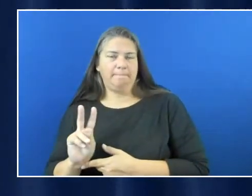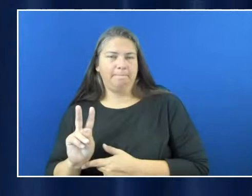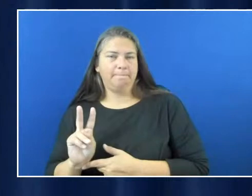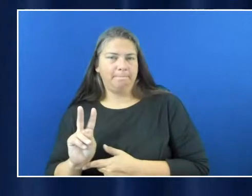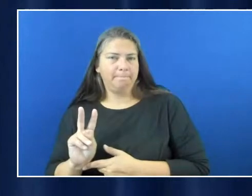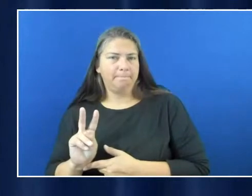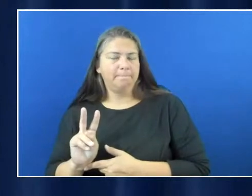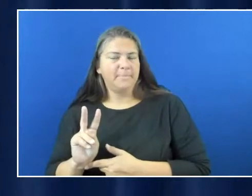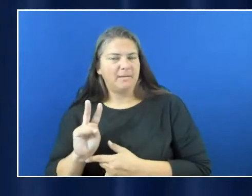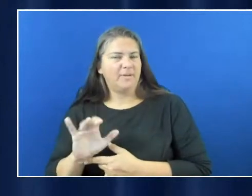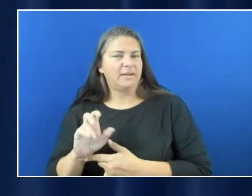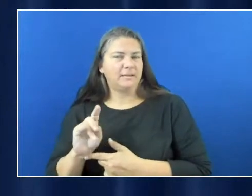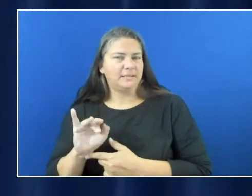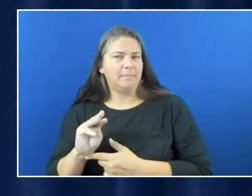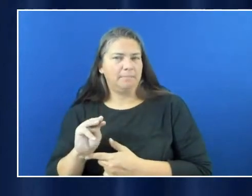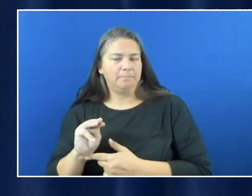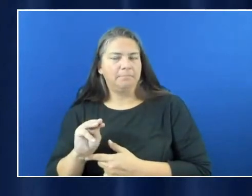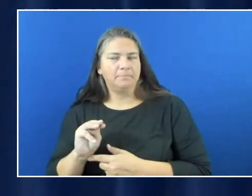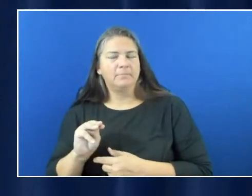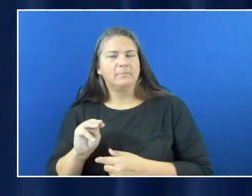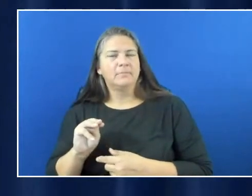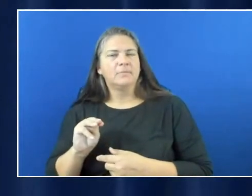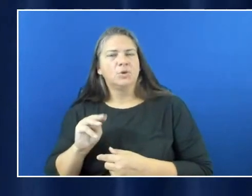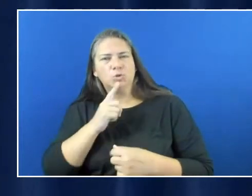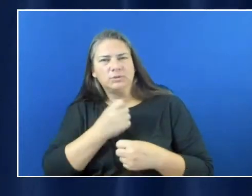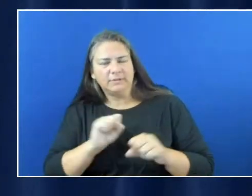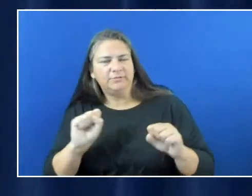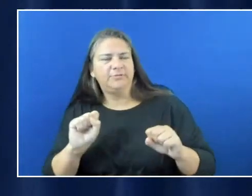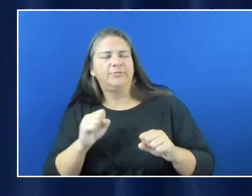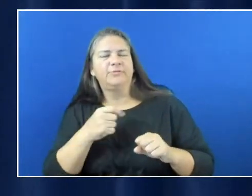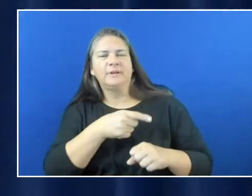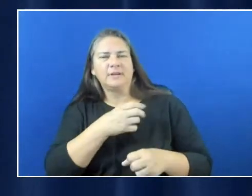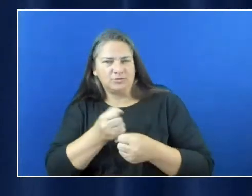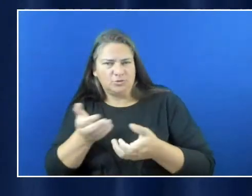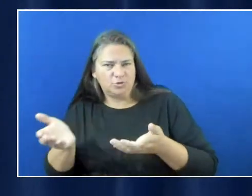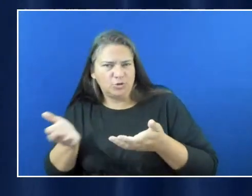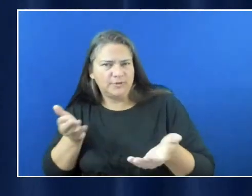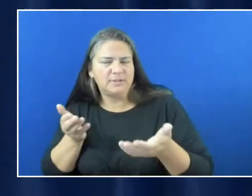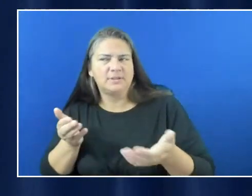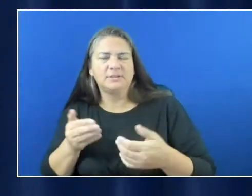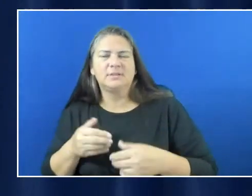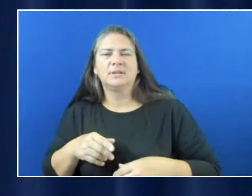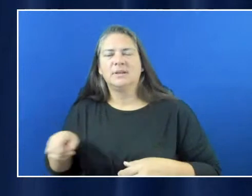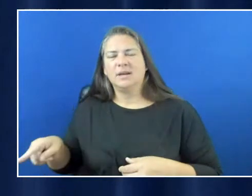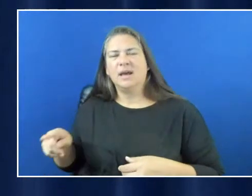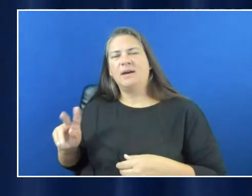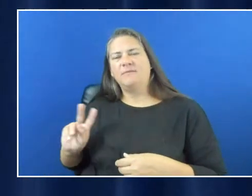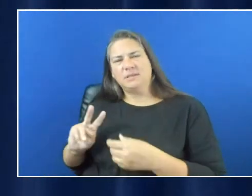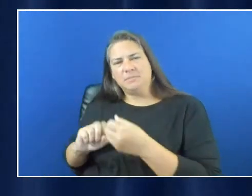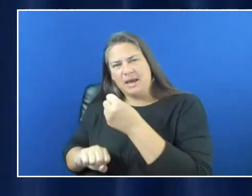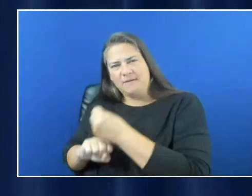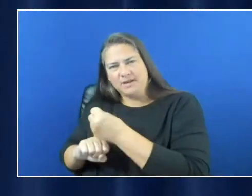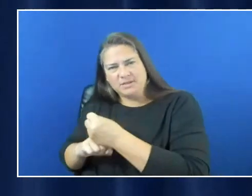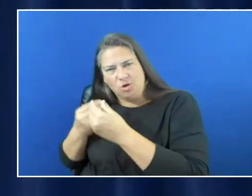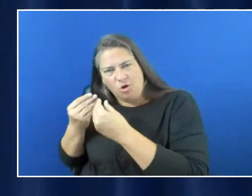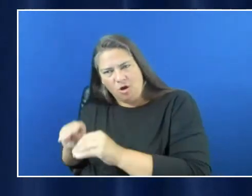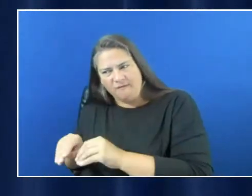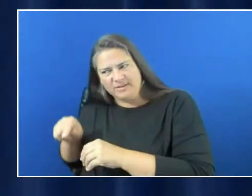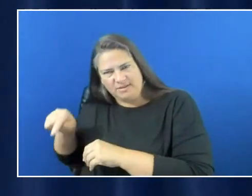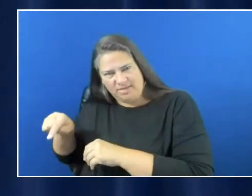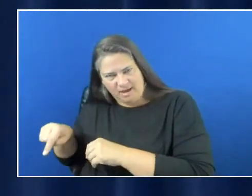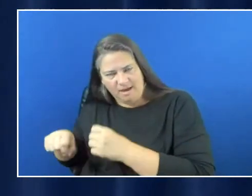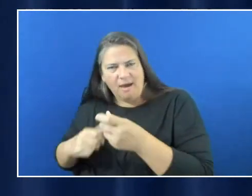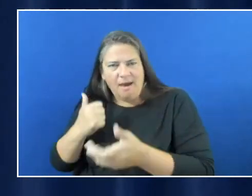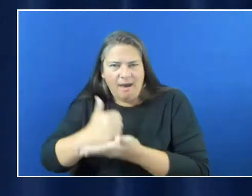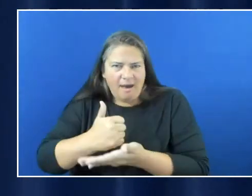been able to receive services. We've got the Office of Victims Advocacy that has been helpful in